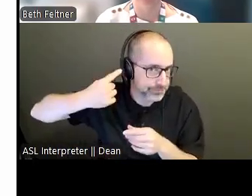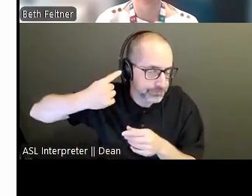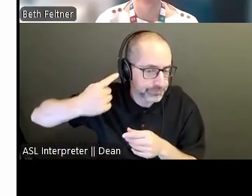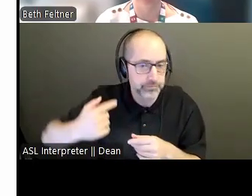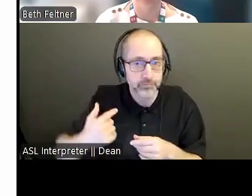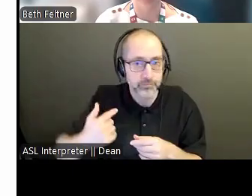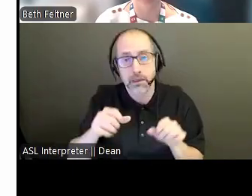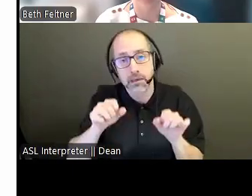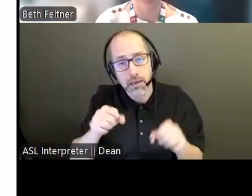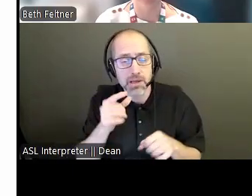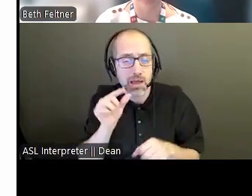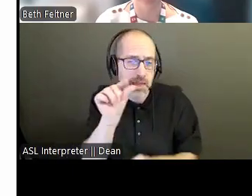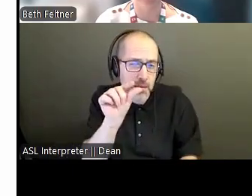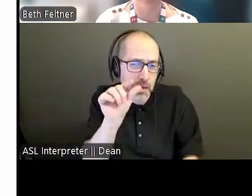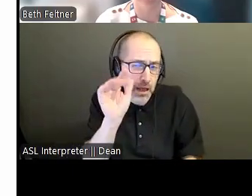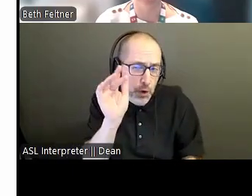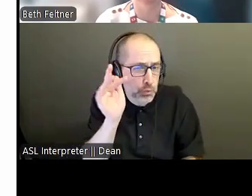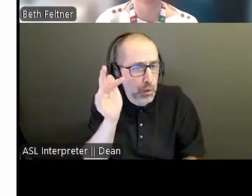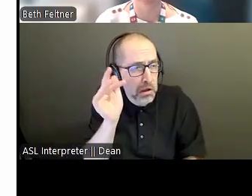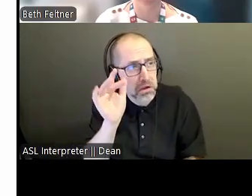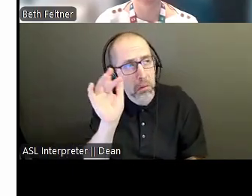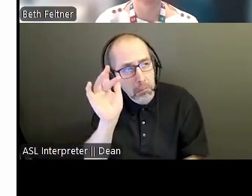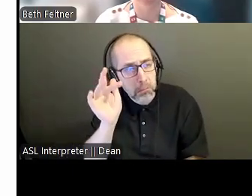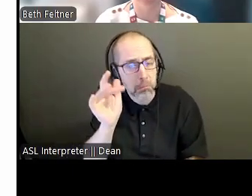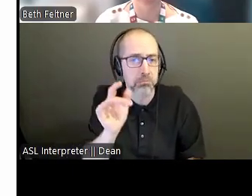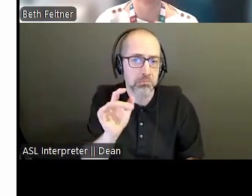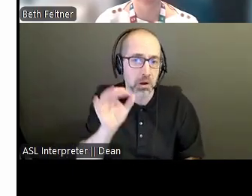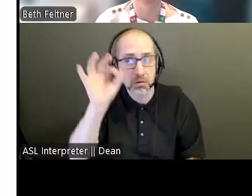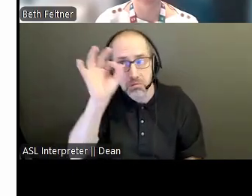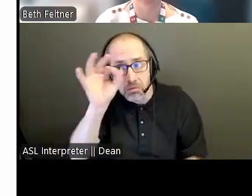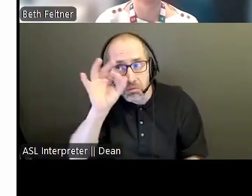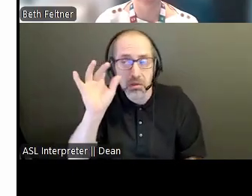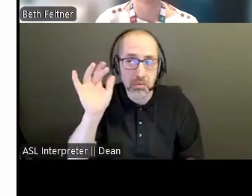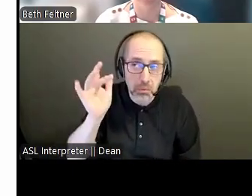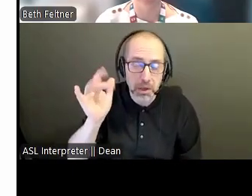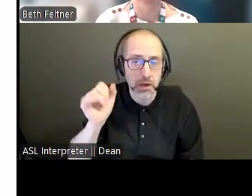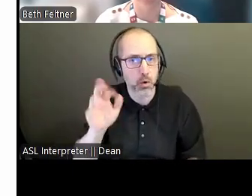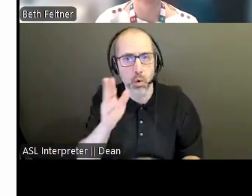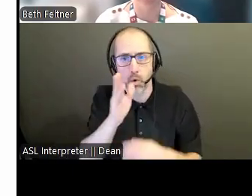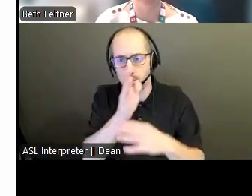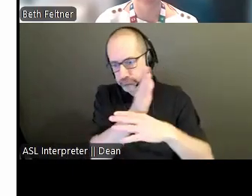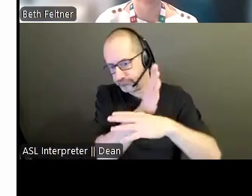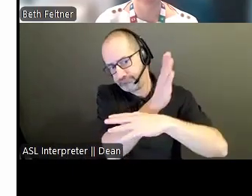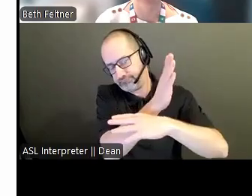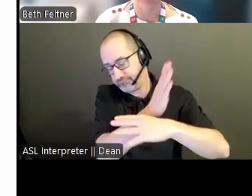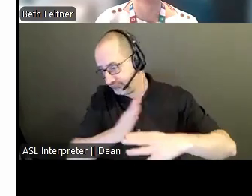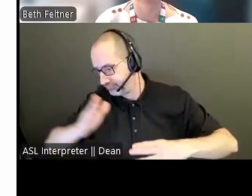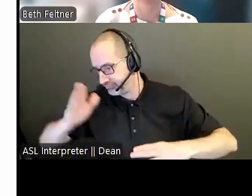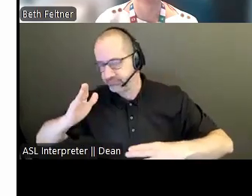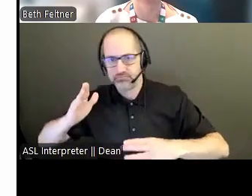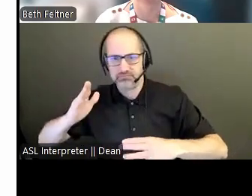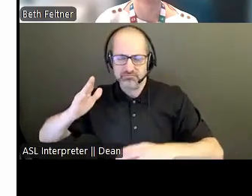mildly distracting to profoundly disturbing to daily life. So it can really have a variety of impacts on different